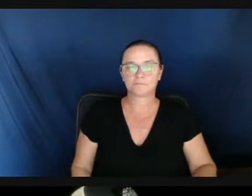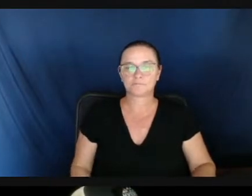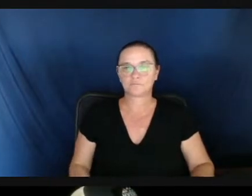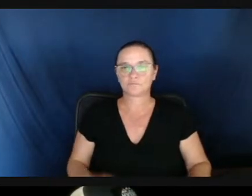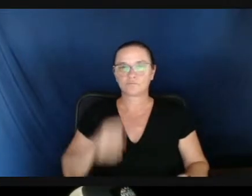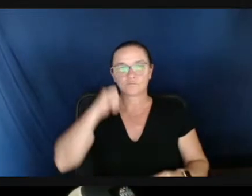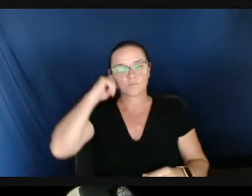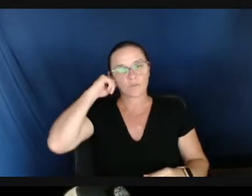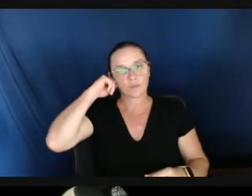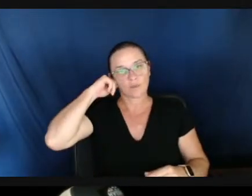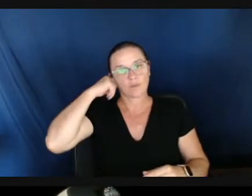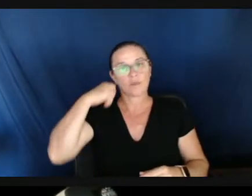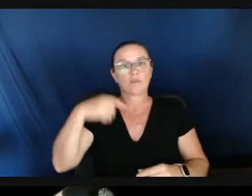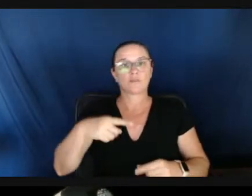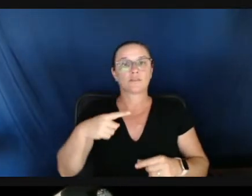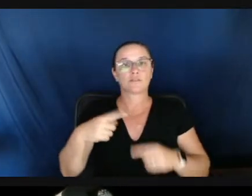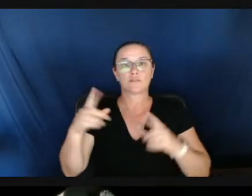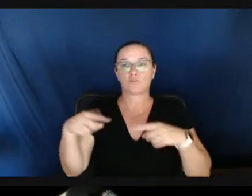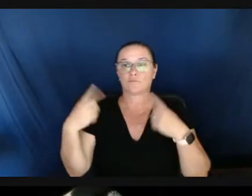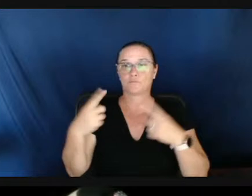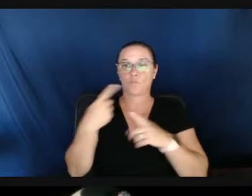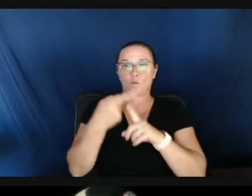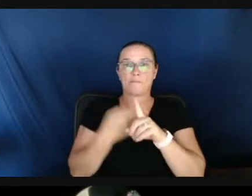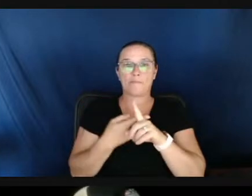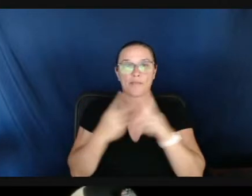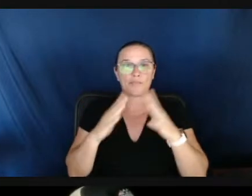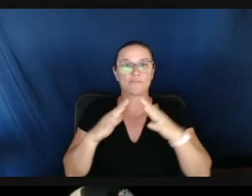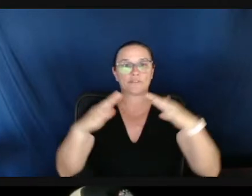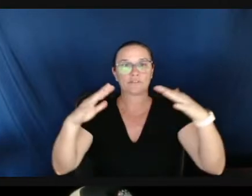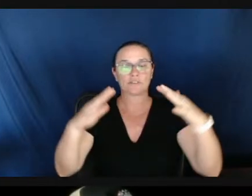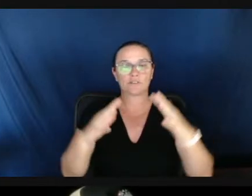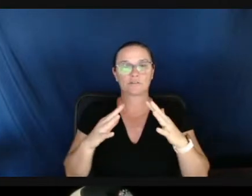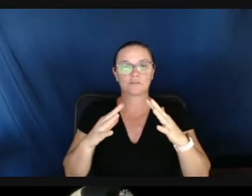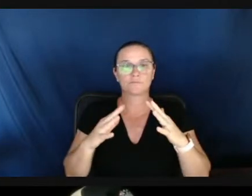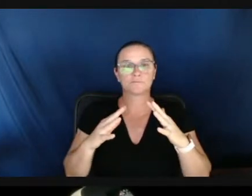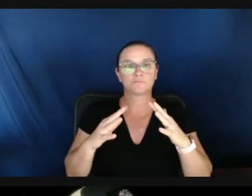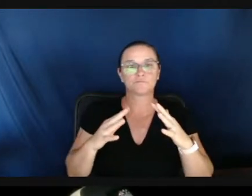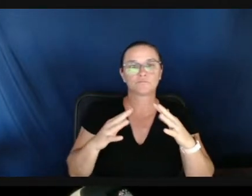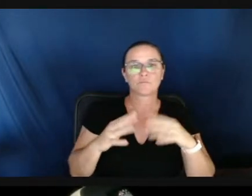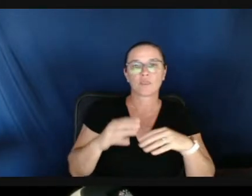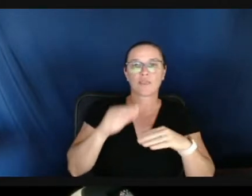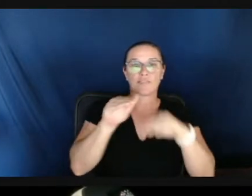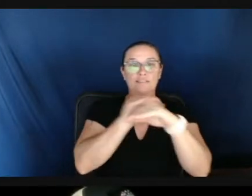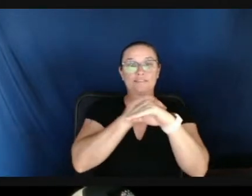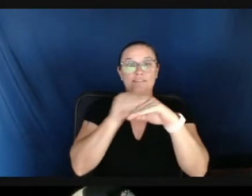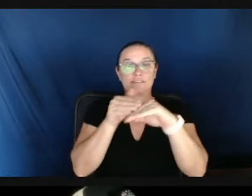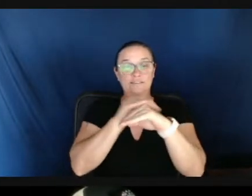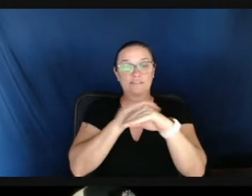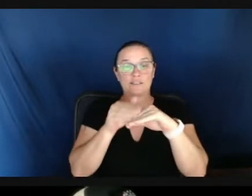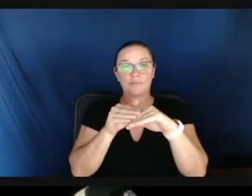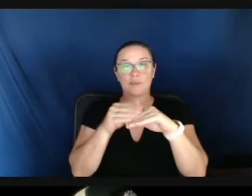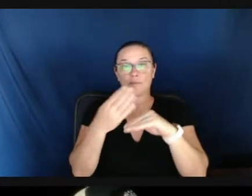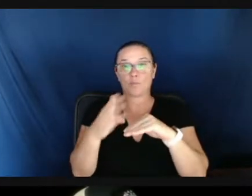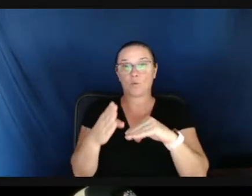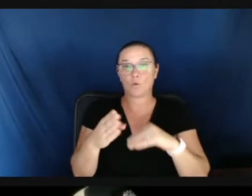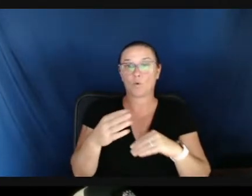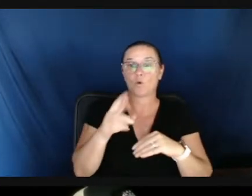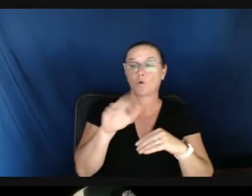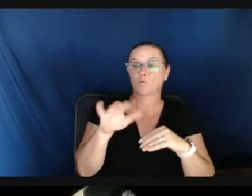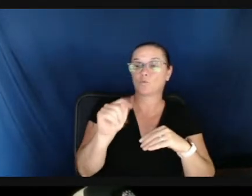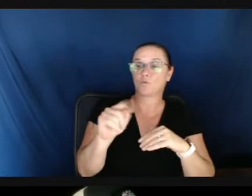the last month of tilt at the summit in blue and a rift zone in green. The rift zone has been just